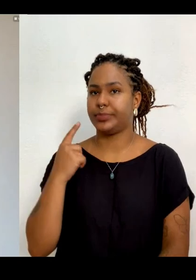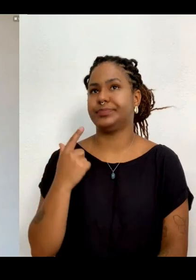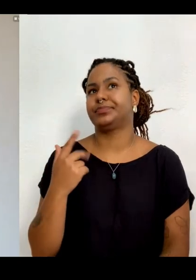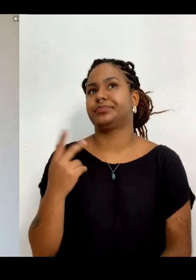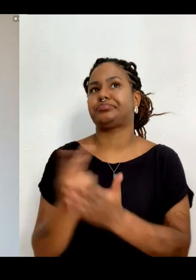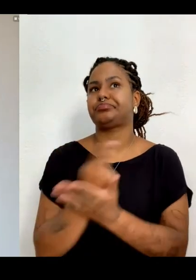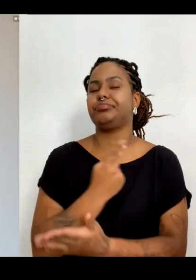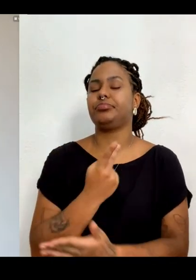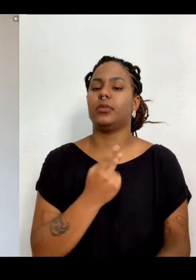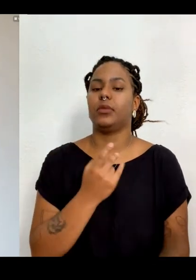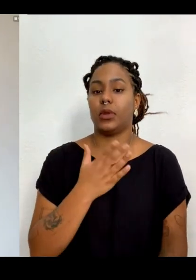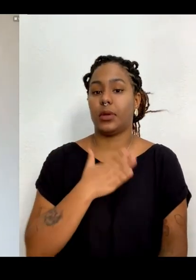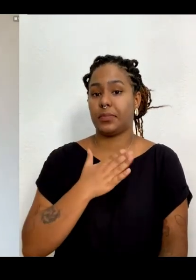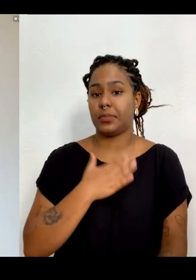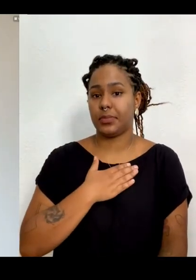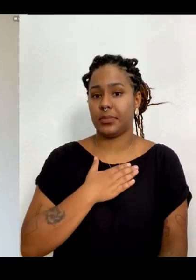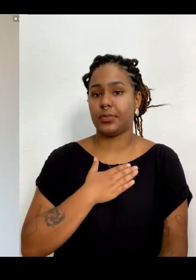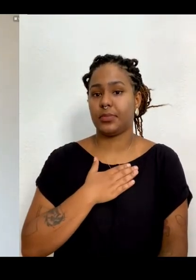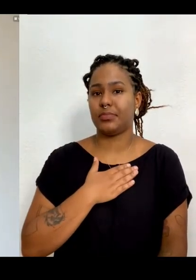foreign